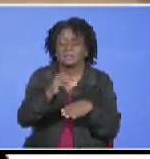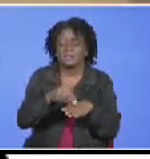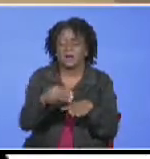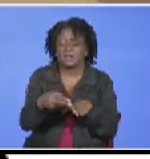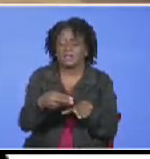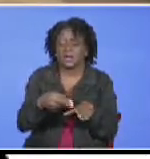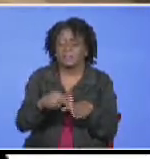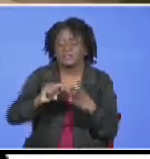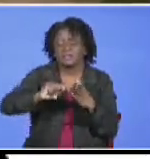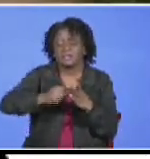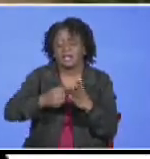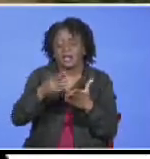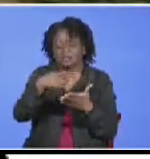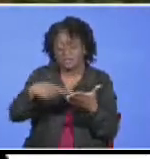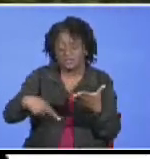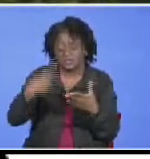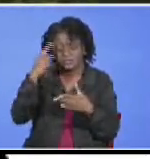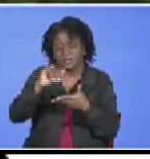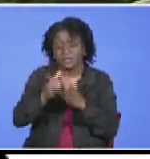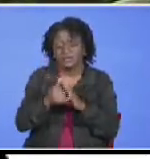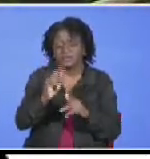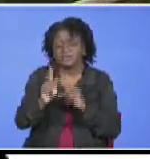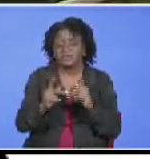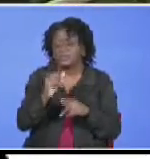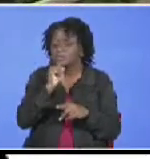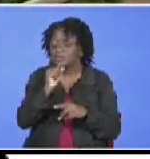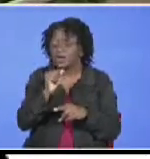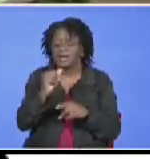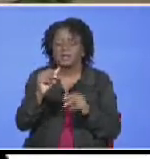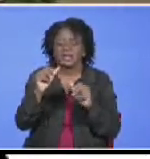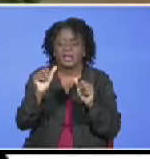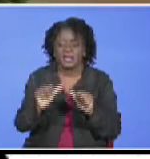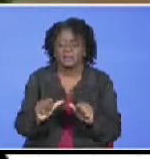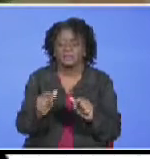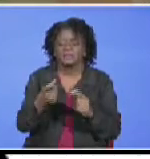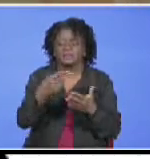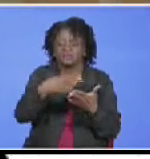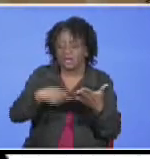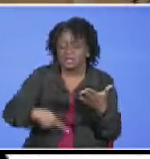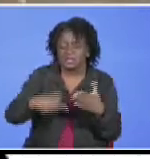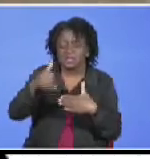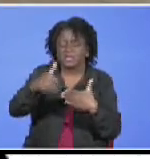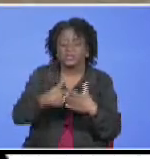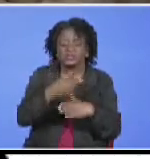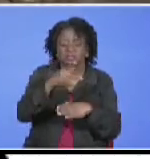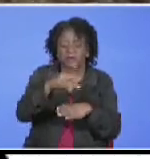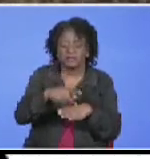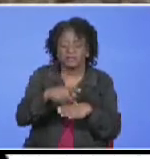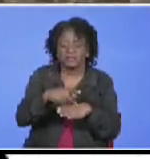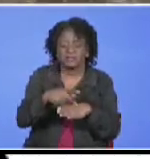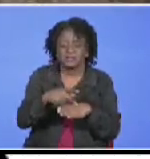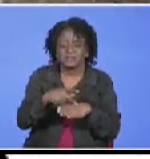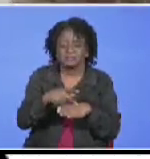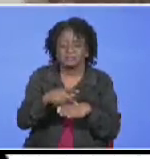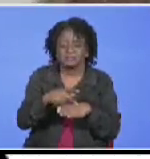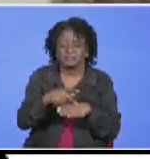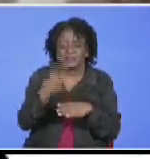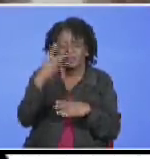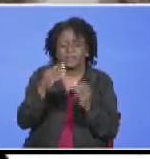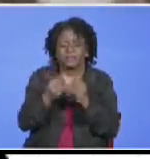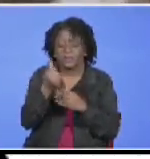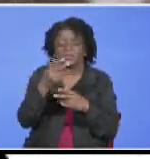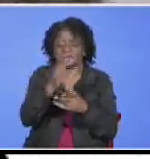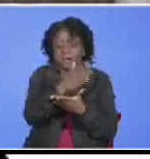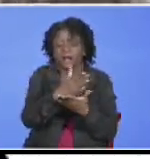that registration for those other persons who are not able to register in New Providence. And I believe that'll bring them up a bit. But for the most